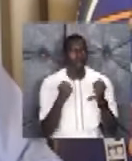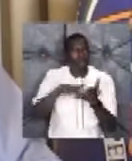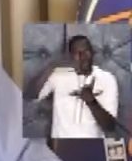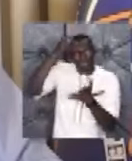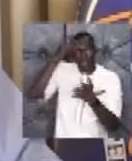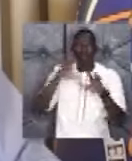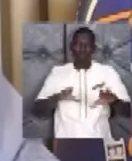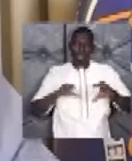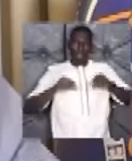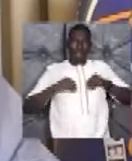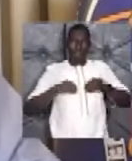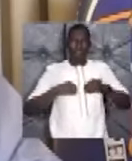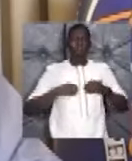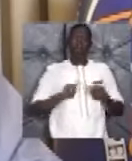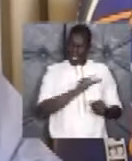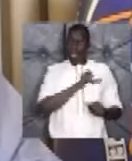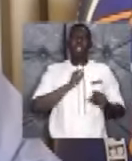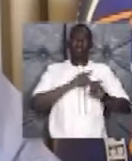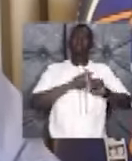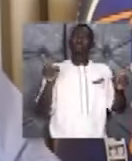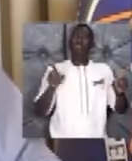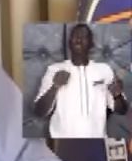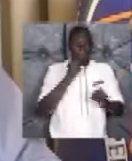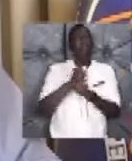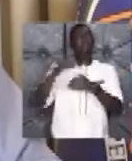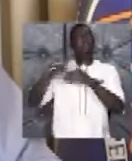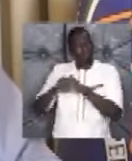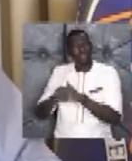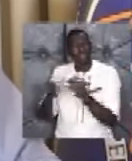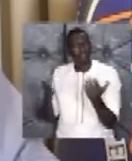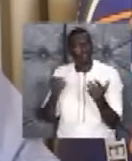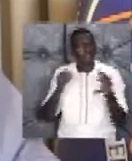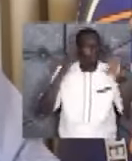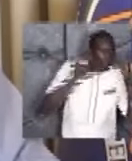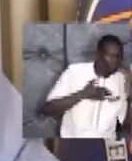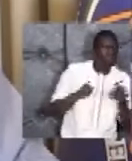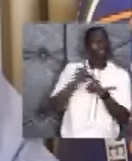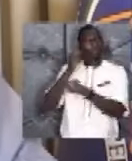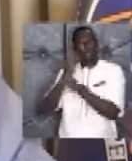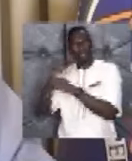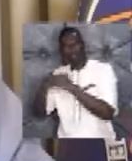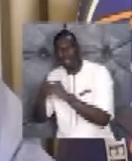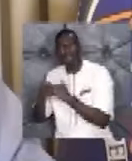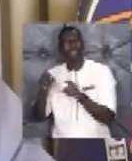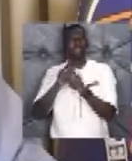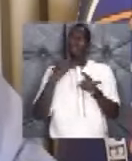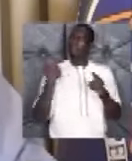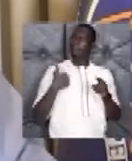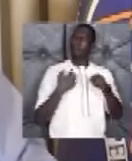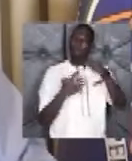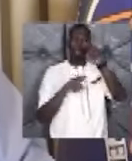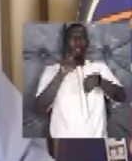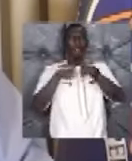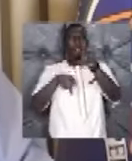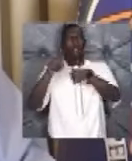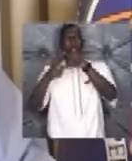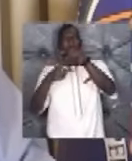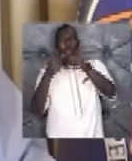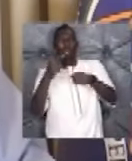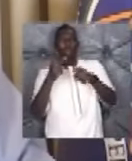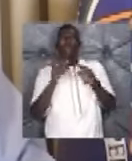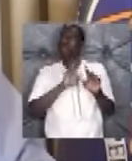Learn to accept our differences and reconcile as a people. No matter